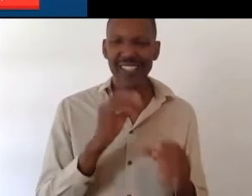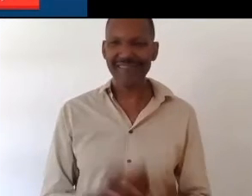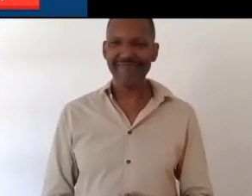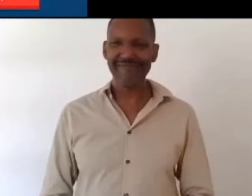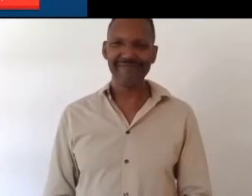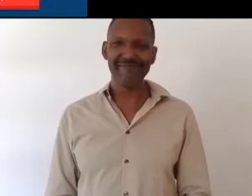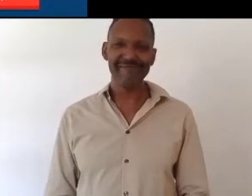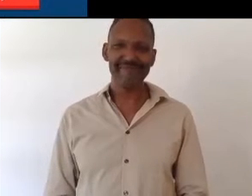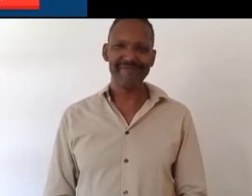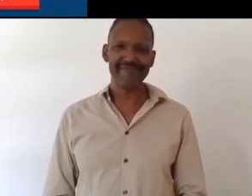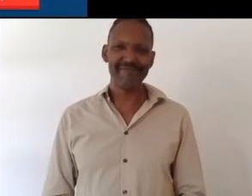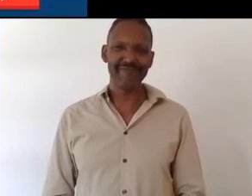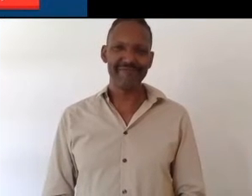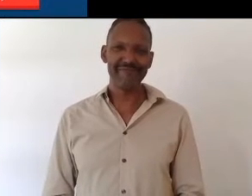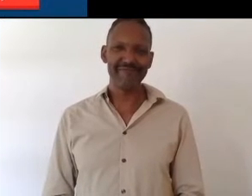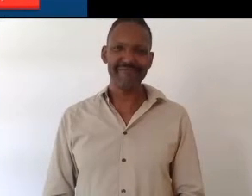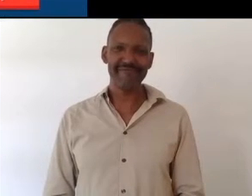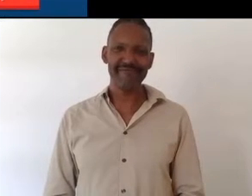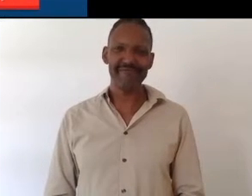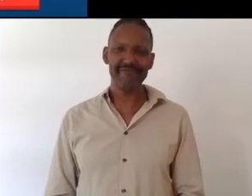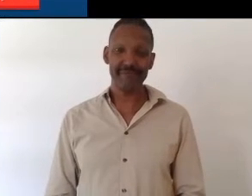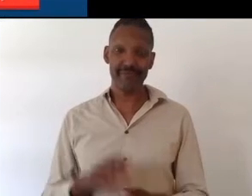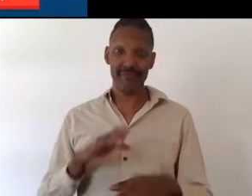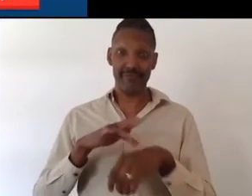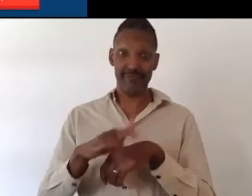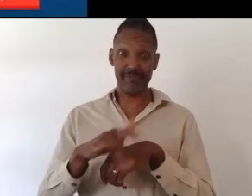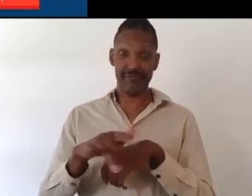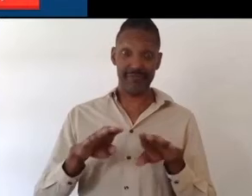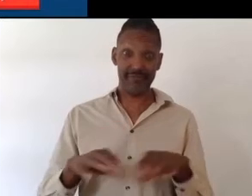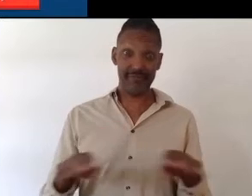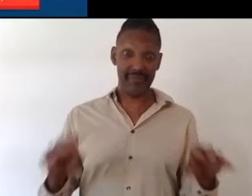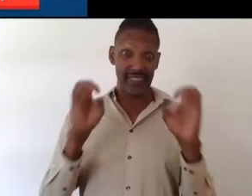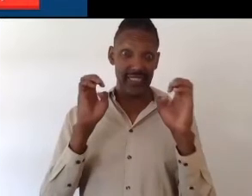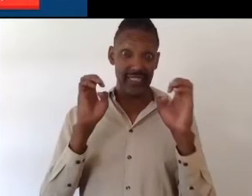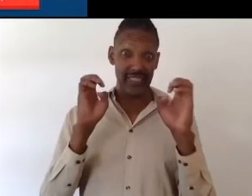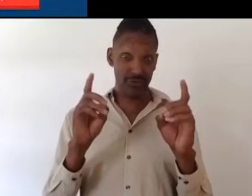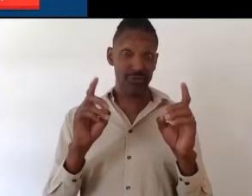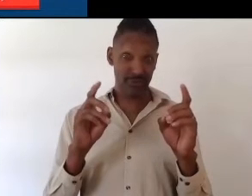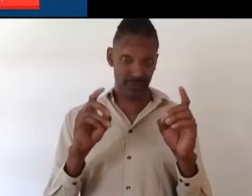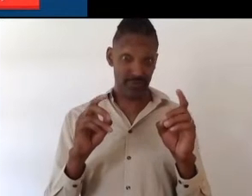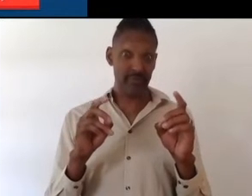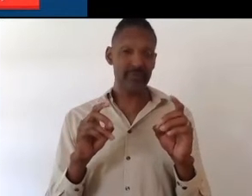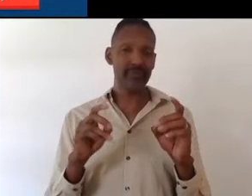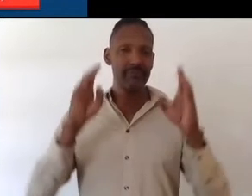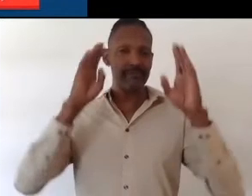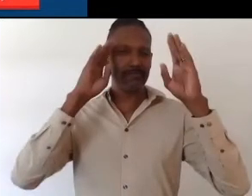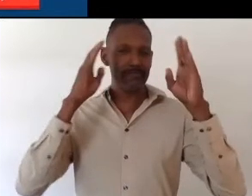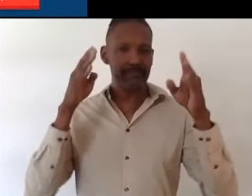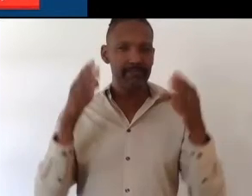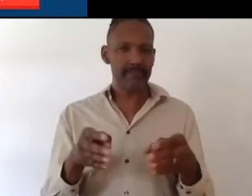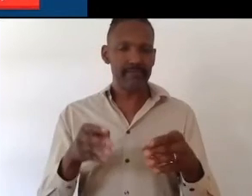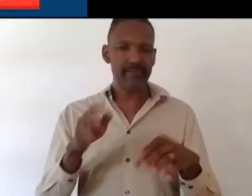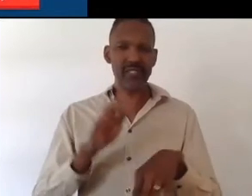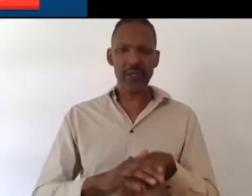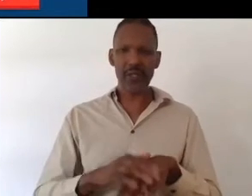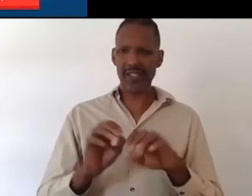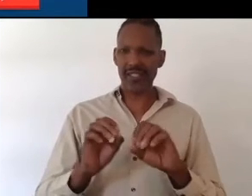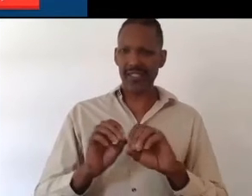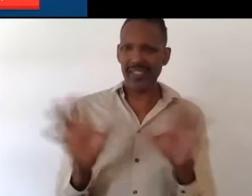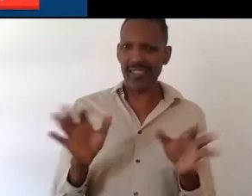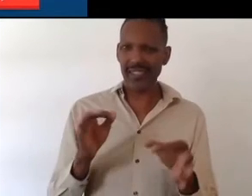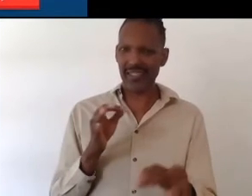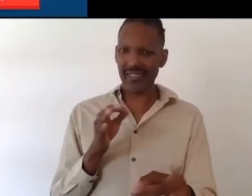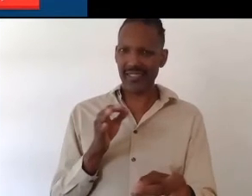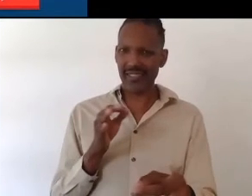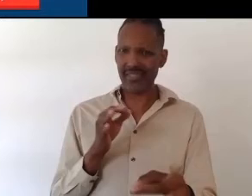adult-directed tasks. However, with this next video clip that I'm going to show you, If you infuse